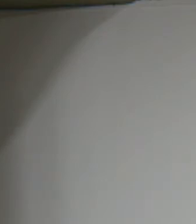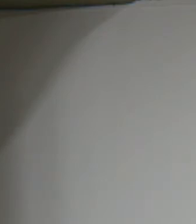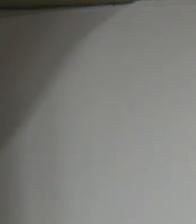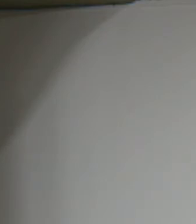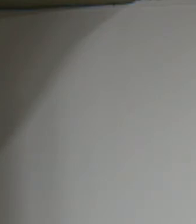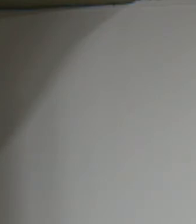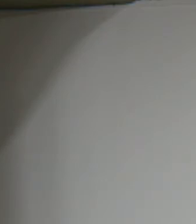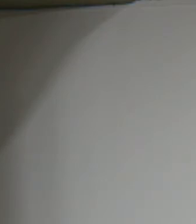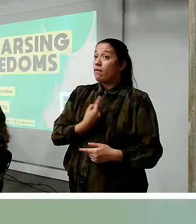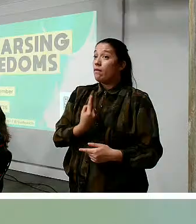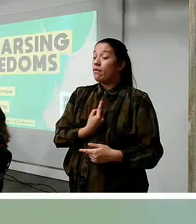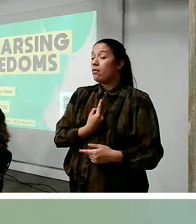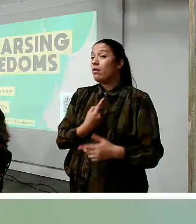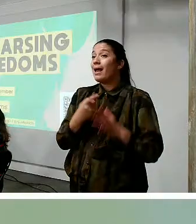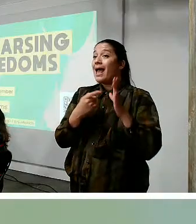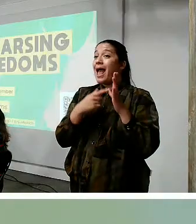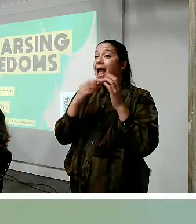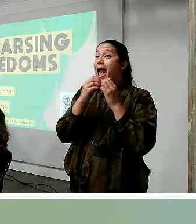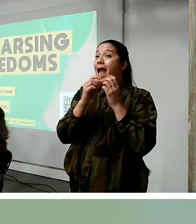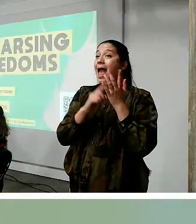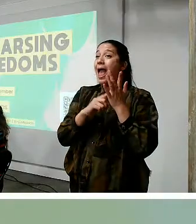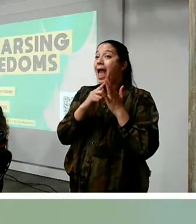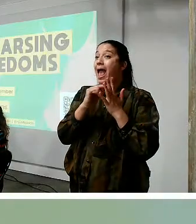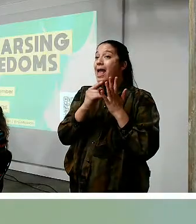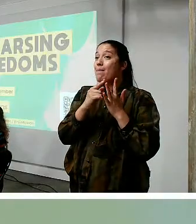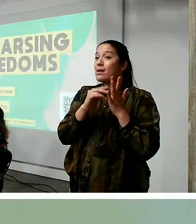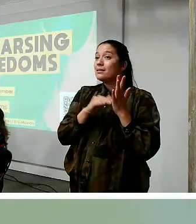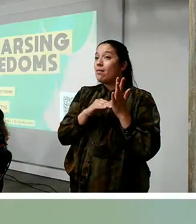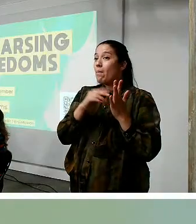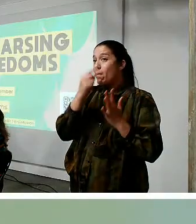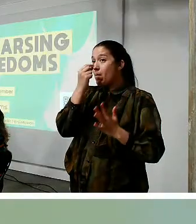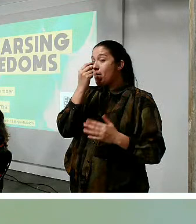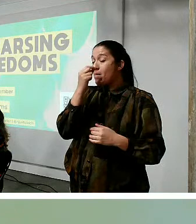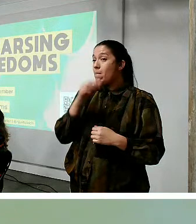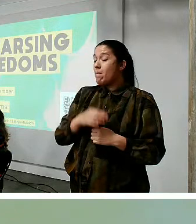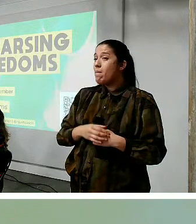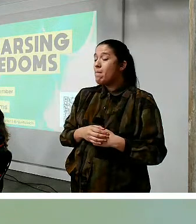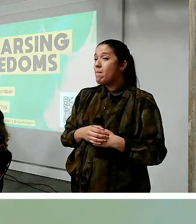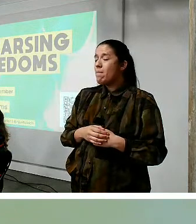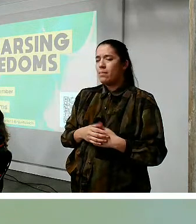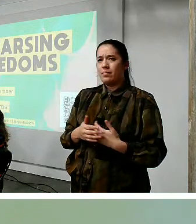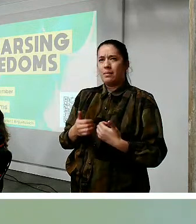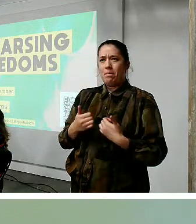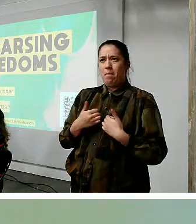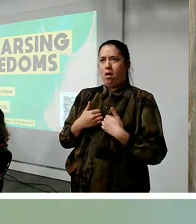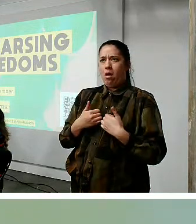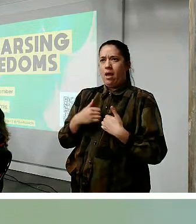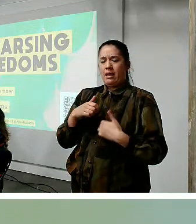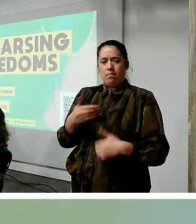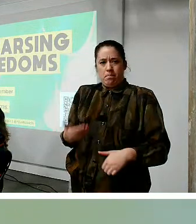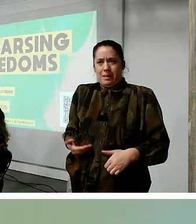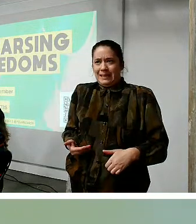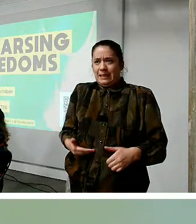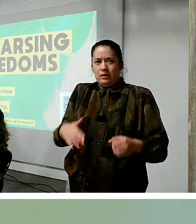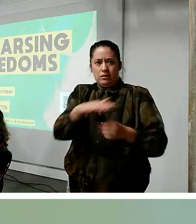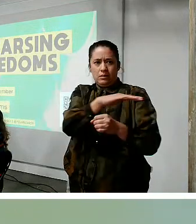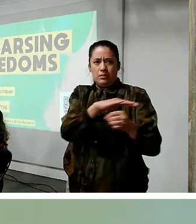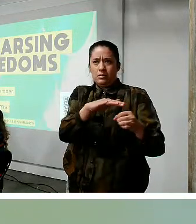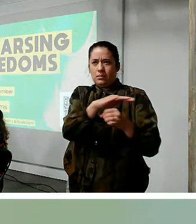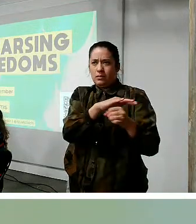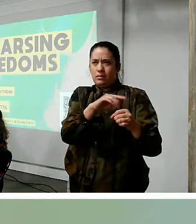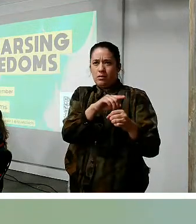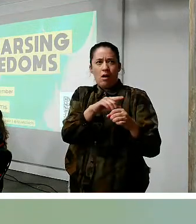productivity. So I have got, and maybe some people can relate to this, a kind of inner